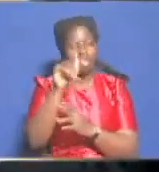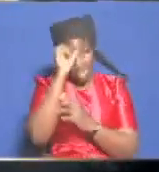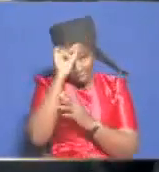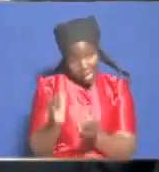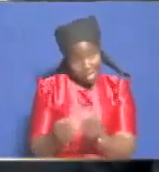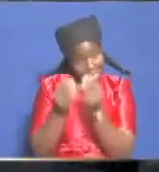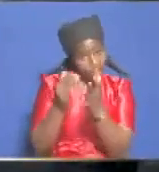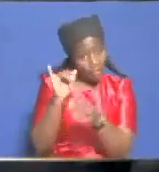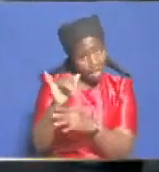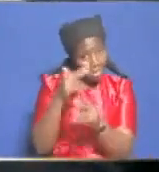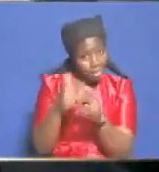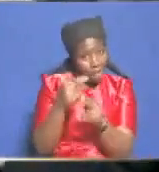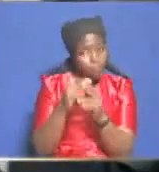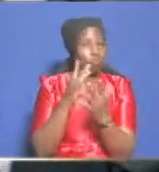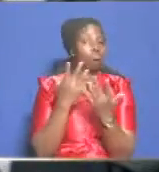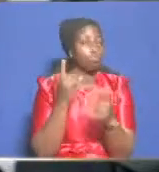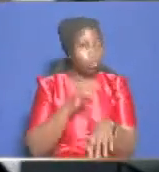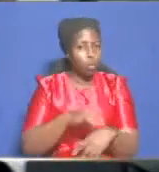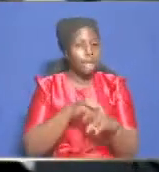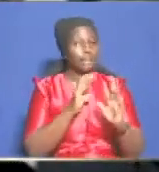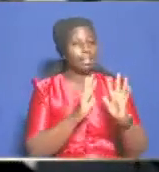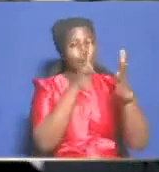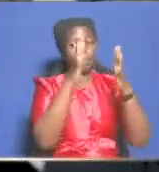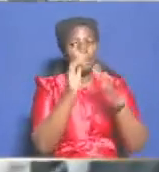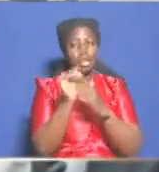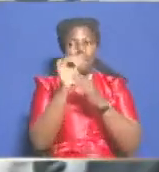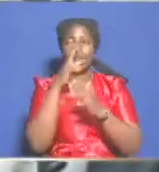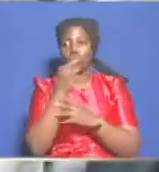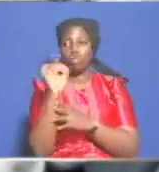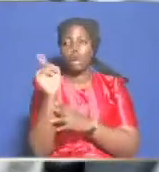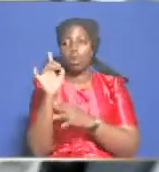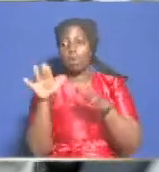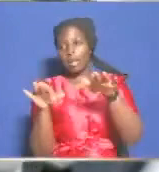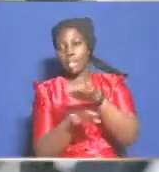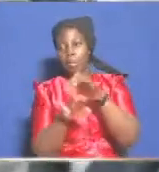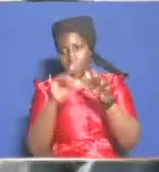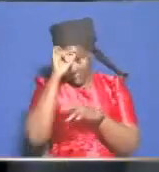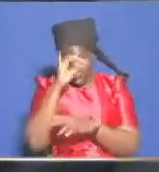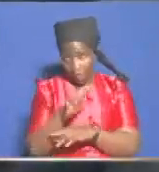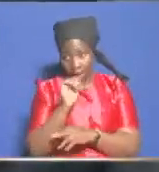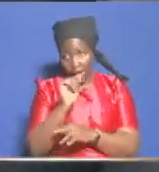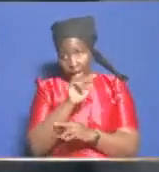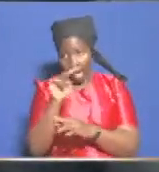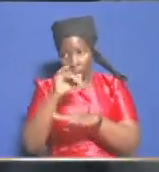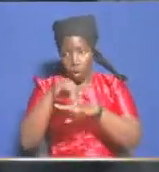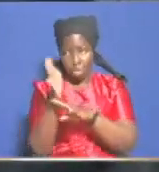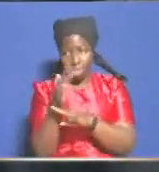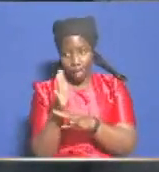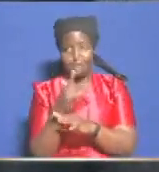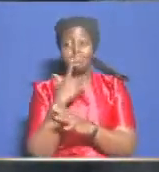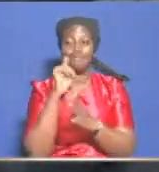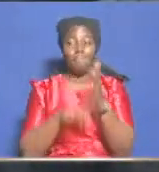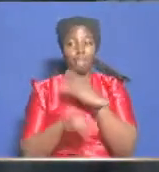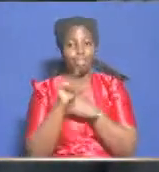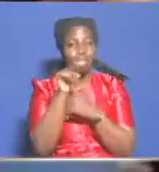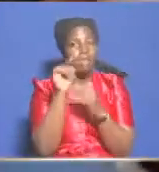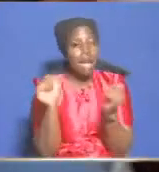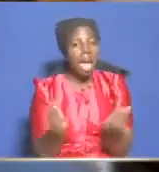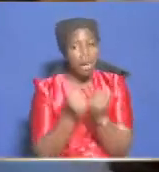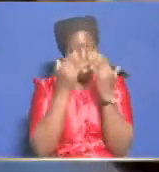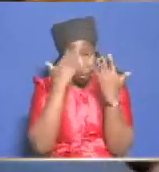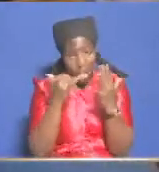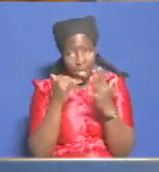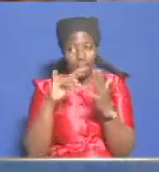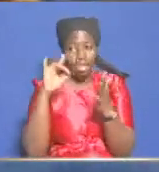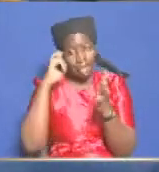at a ceremony presided over by Nairobi Deputy Governor Ann Kananu on Thursday. Kananu said the move is in recognition of